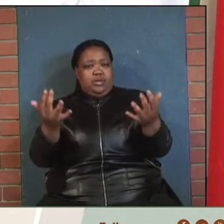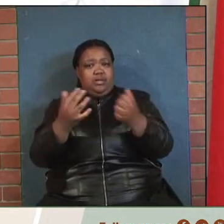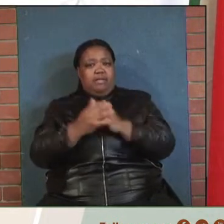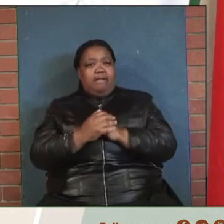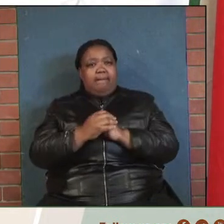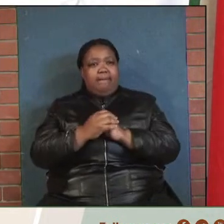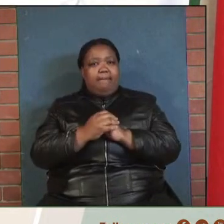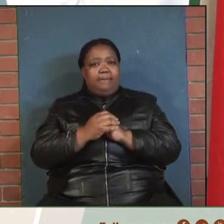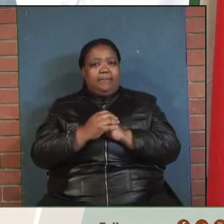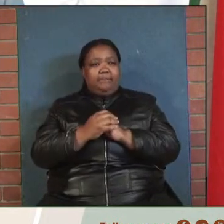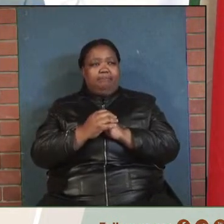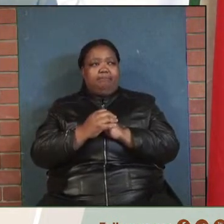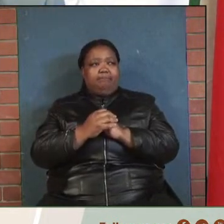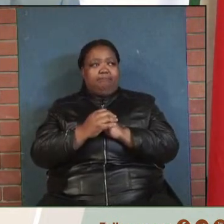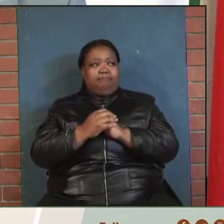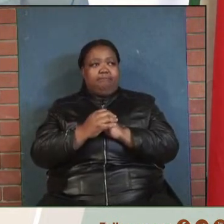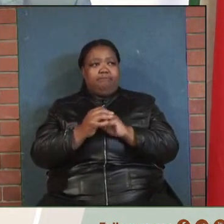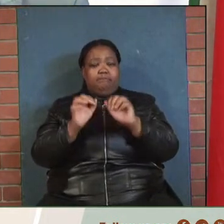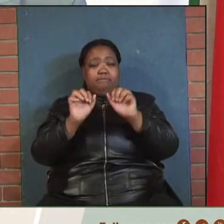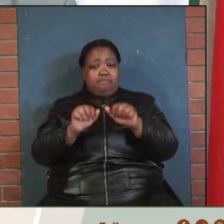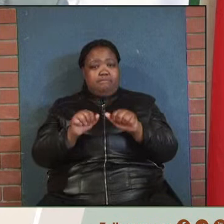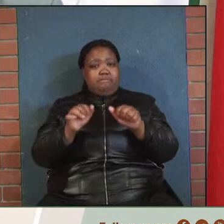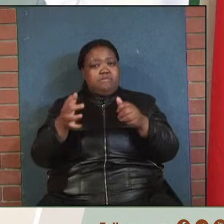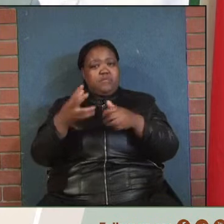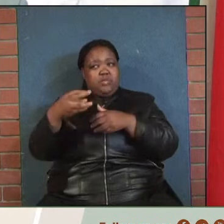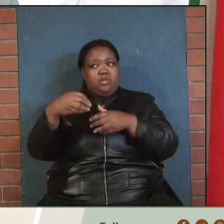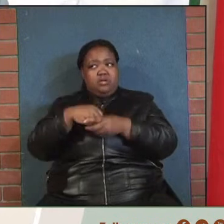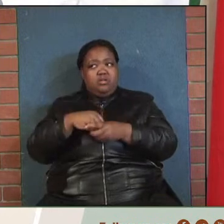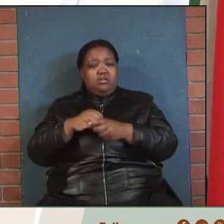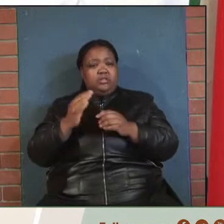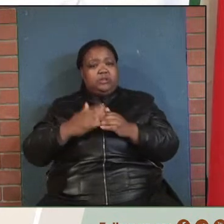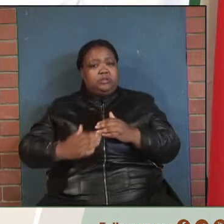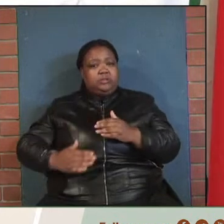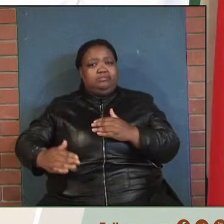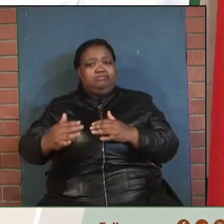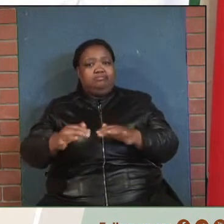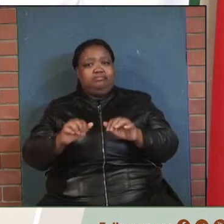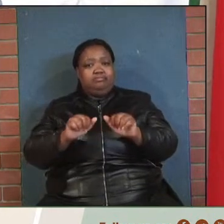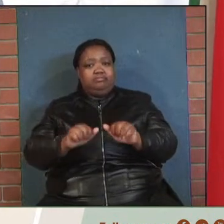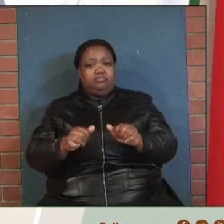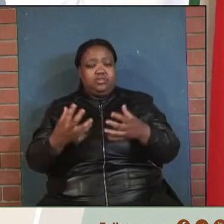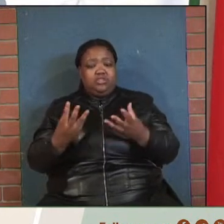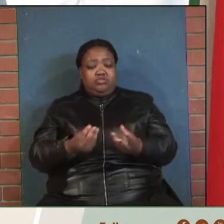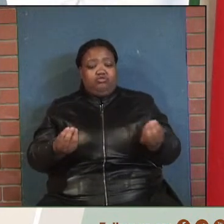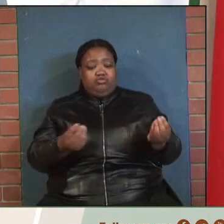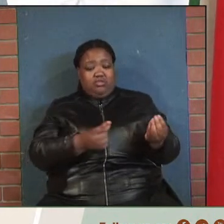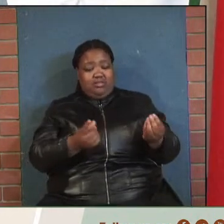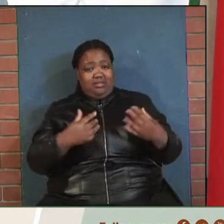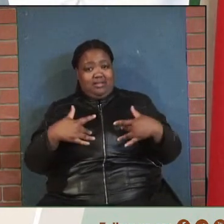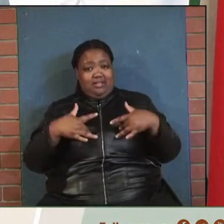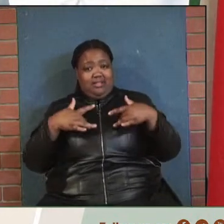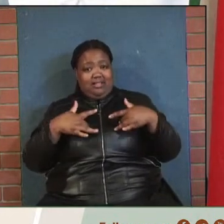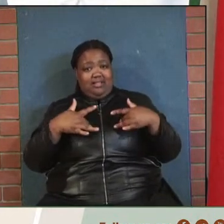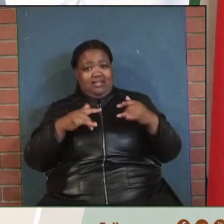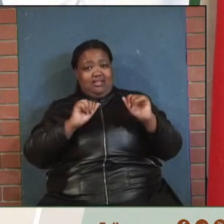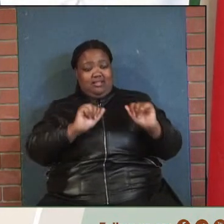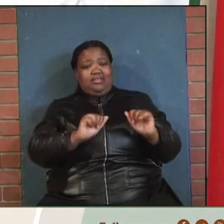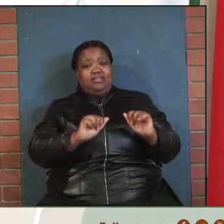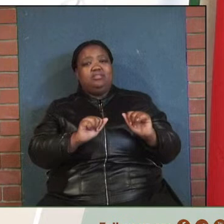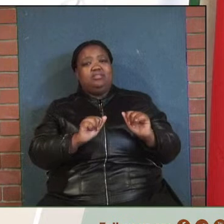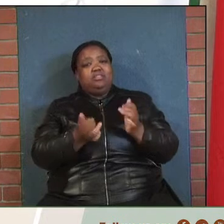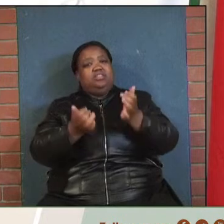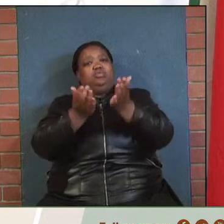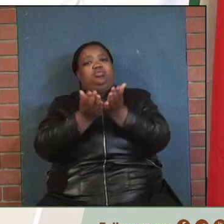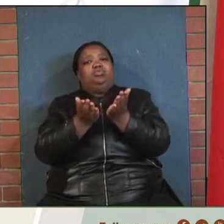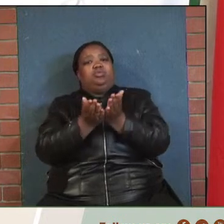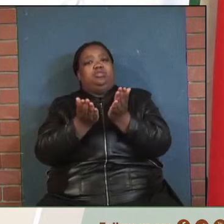have covered a long way in making the lives of our children easier in school so